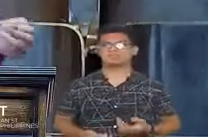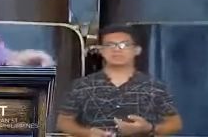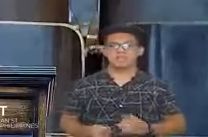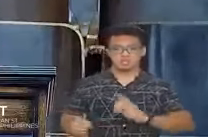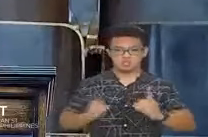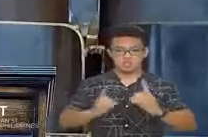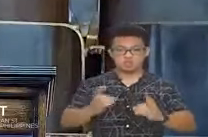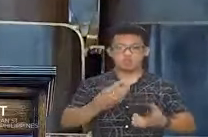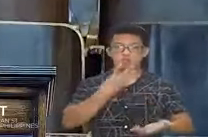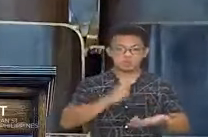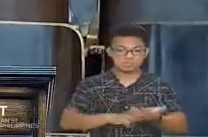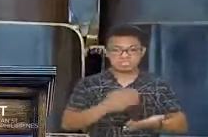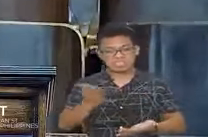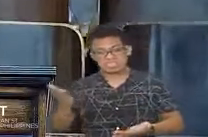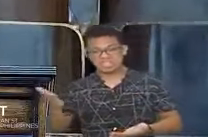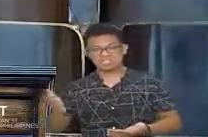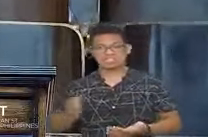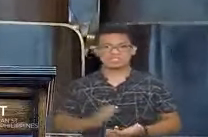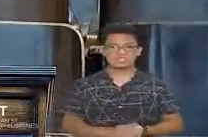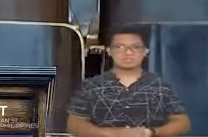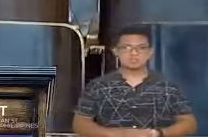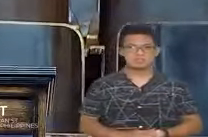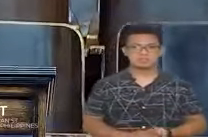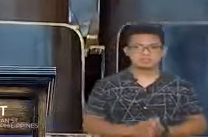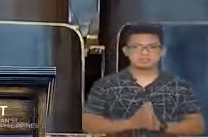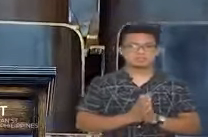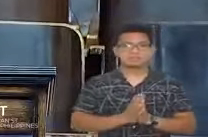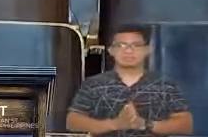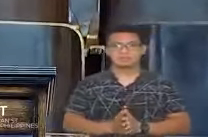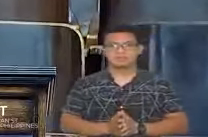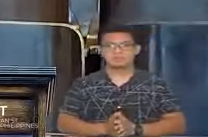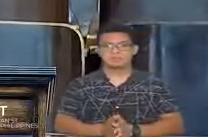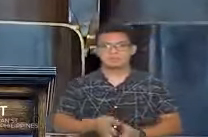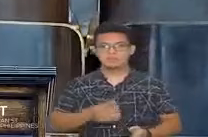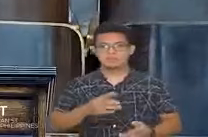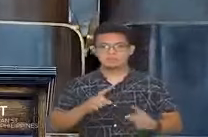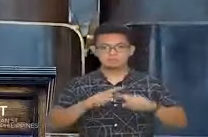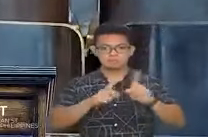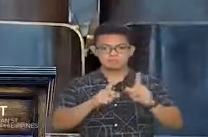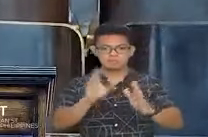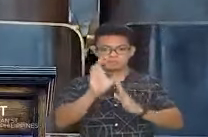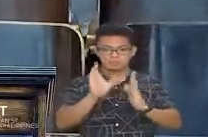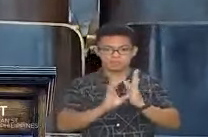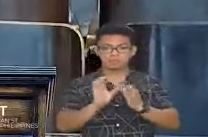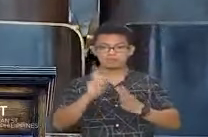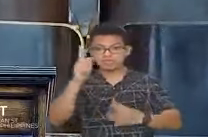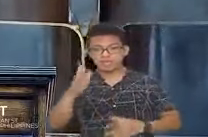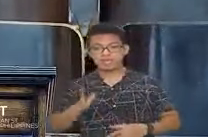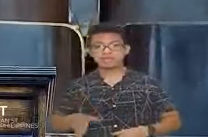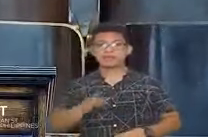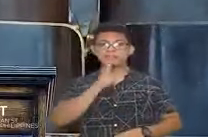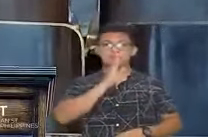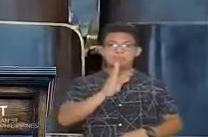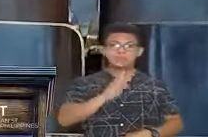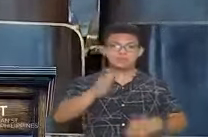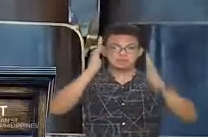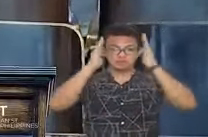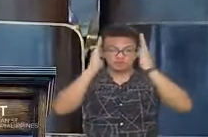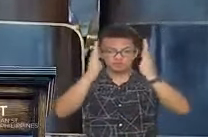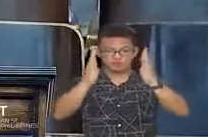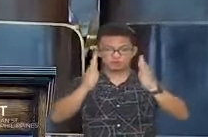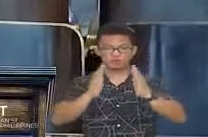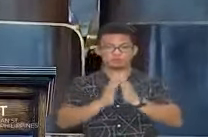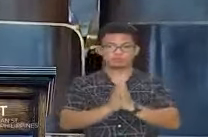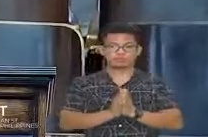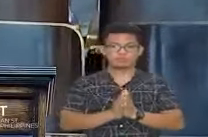That's why if you are a Christian, the Bible says in 1 Peter 5:8, be sober, be vigilant, because your adversary, the devil, as